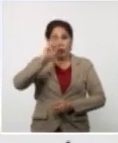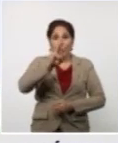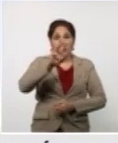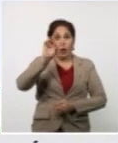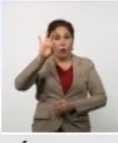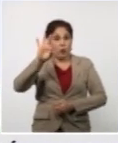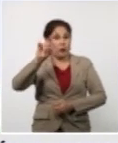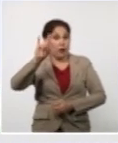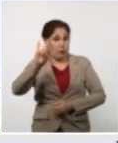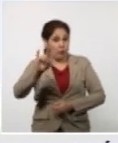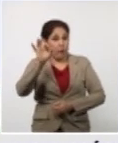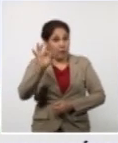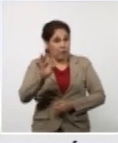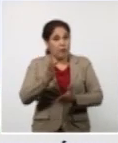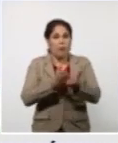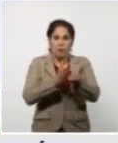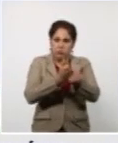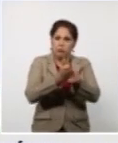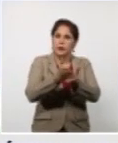of